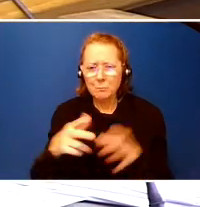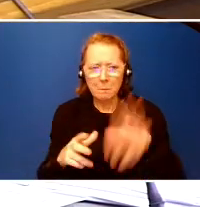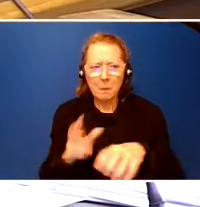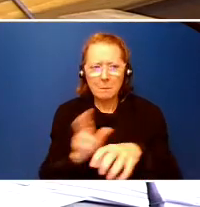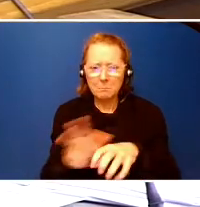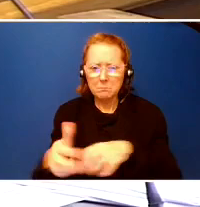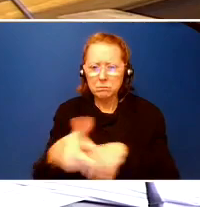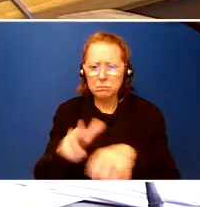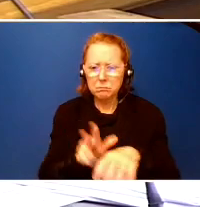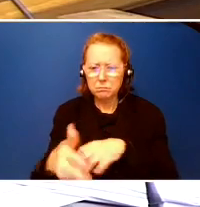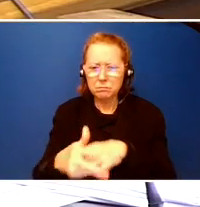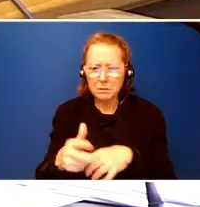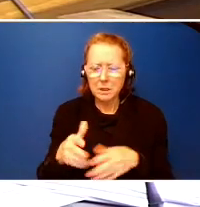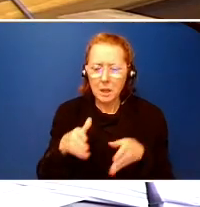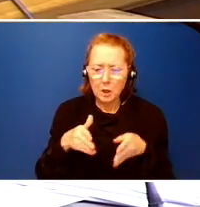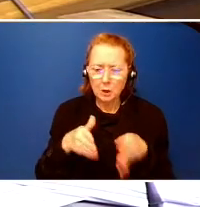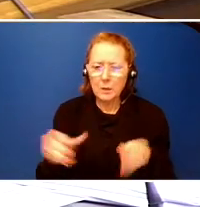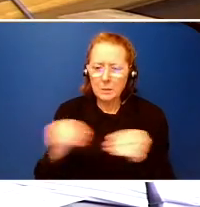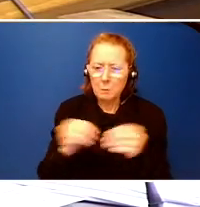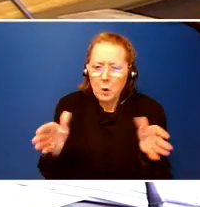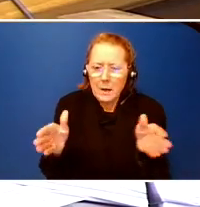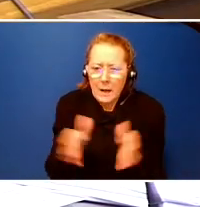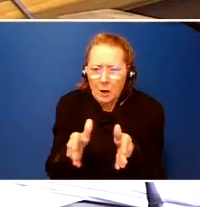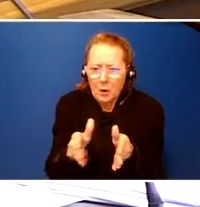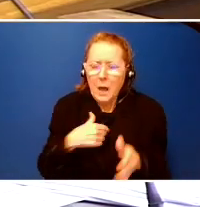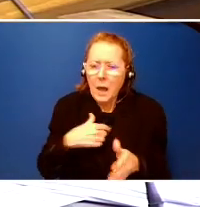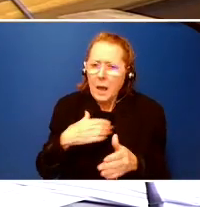just wish I understood it more.